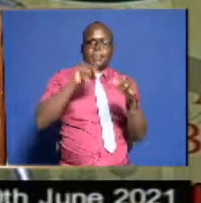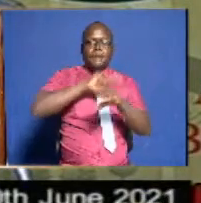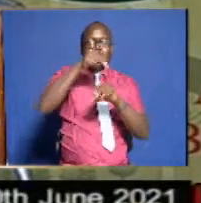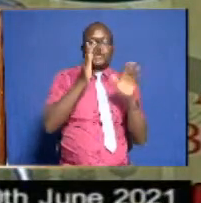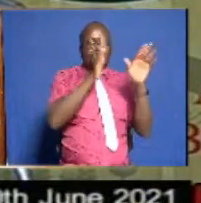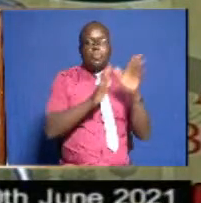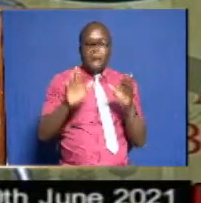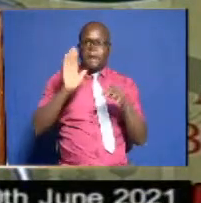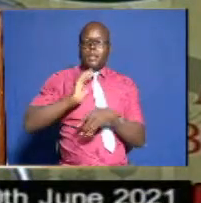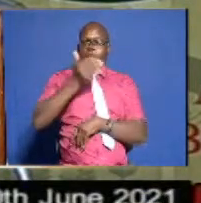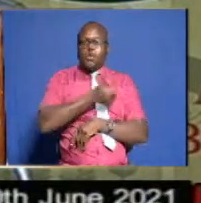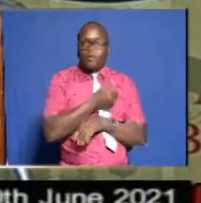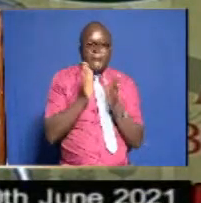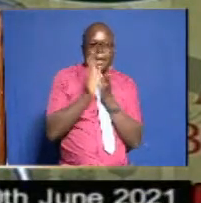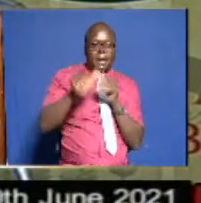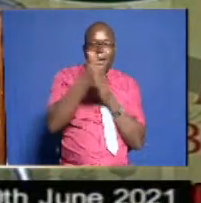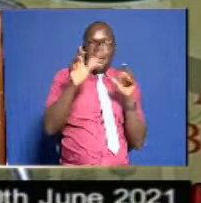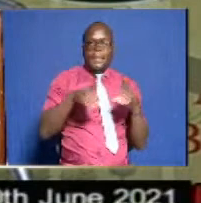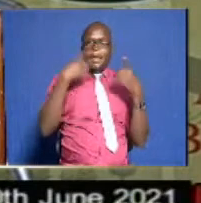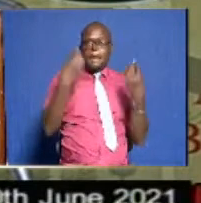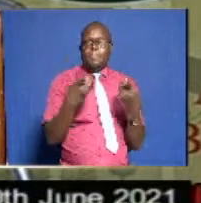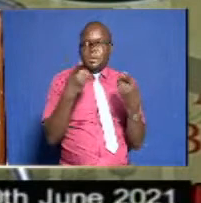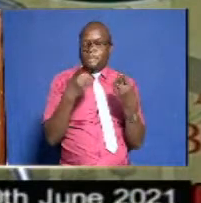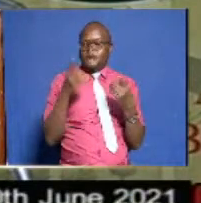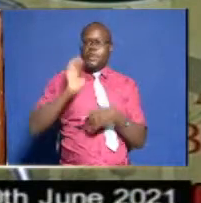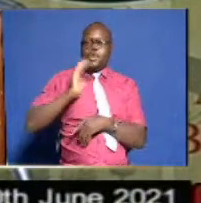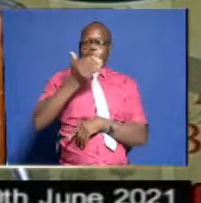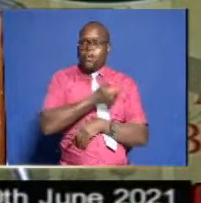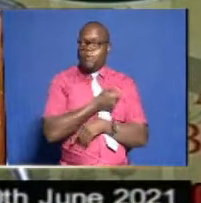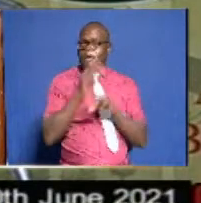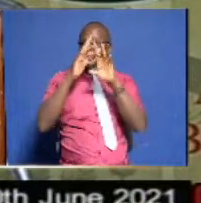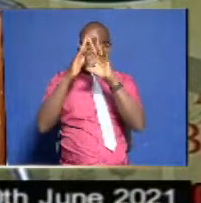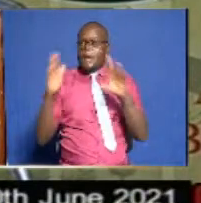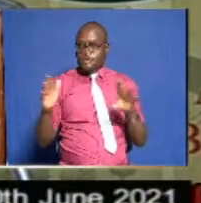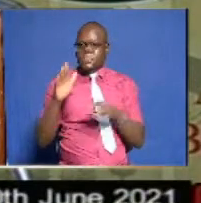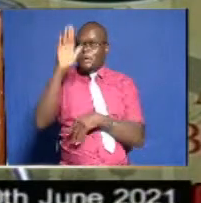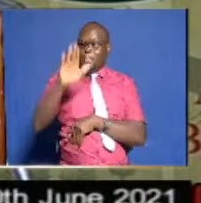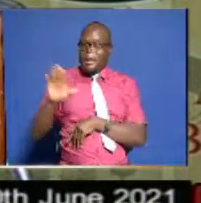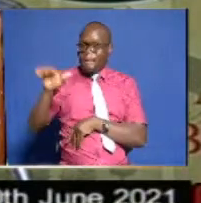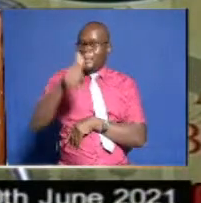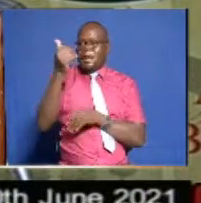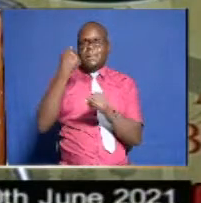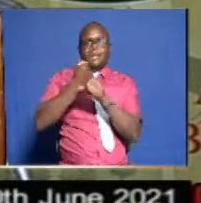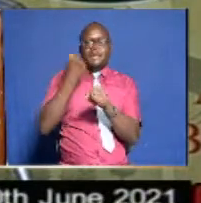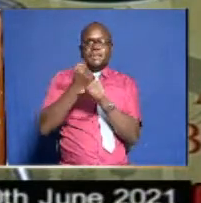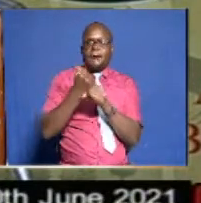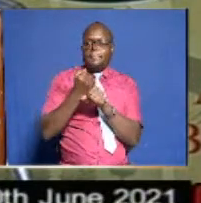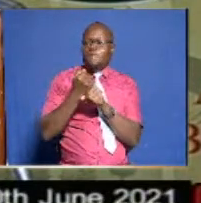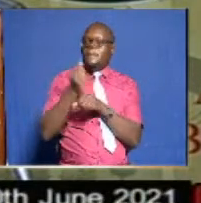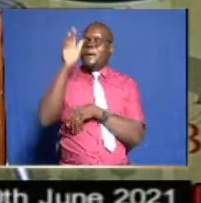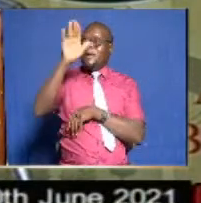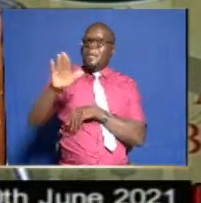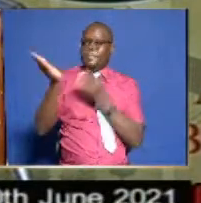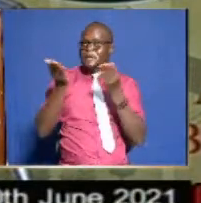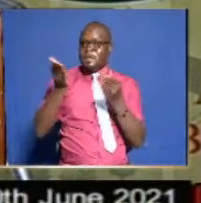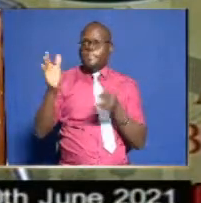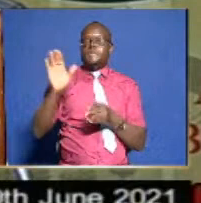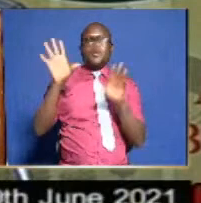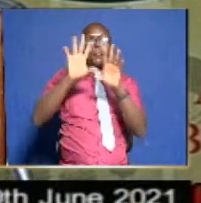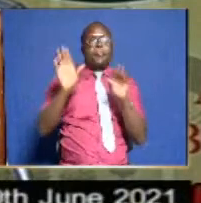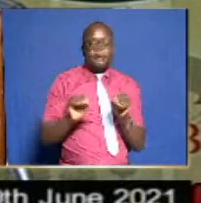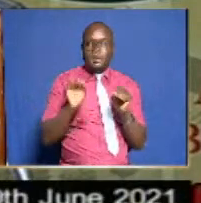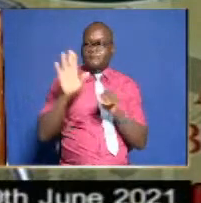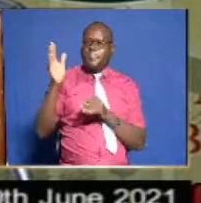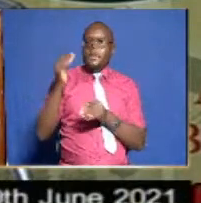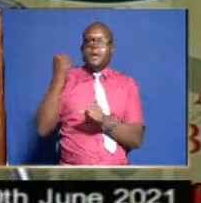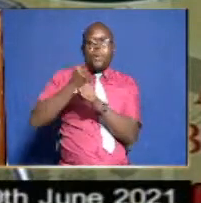Committee, and other departmental committees of this House, as well as the staff of the Parliamentary Service Budget Office, for their constructive input